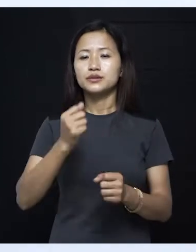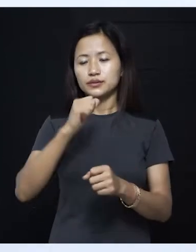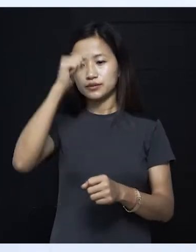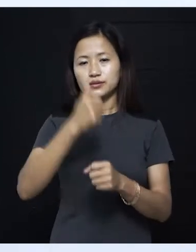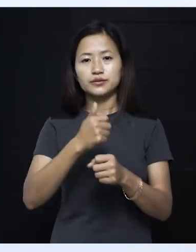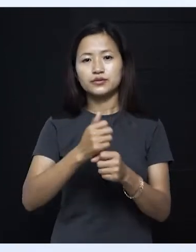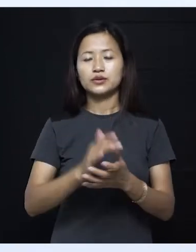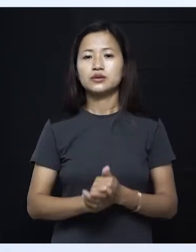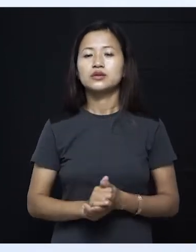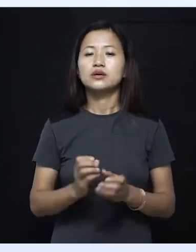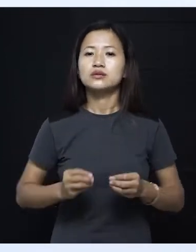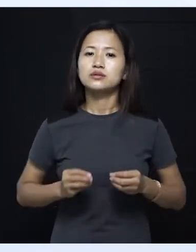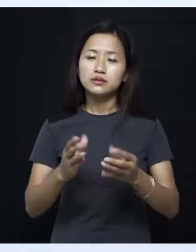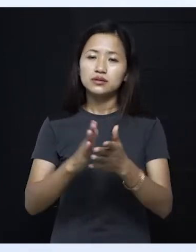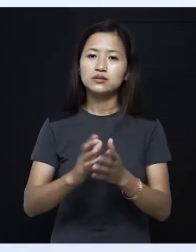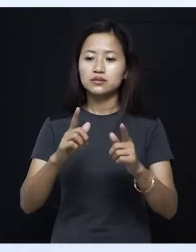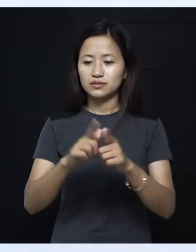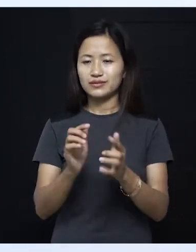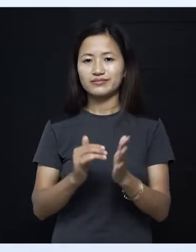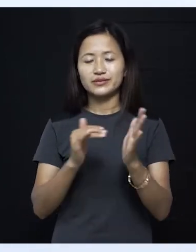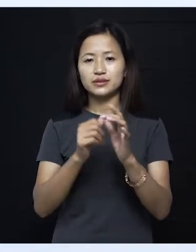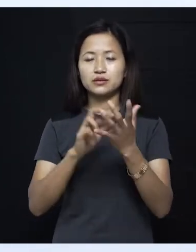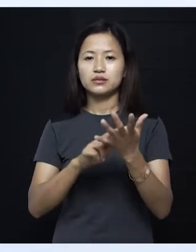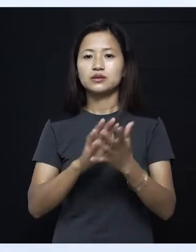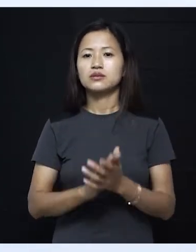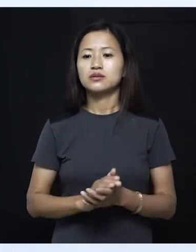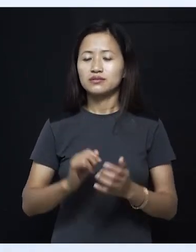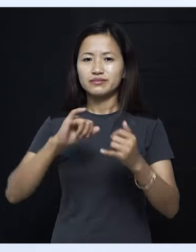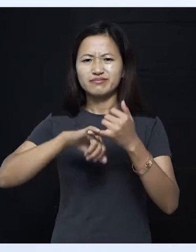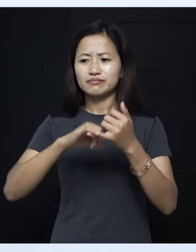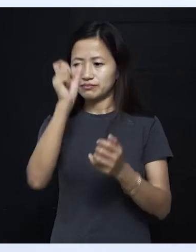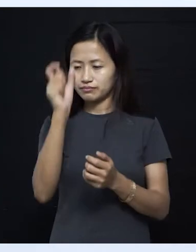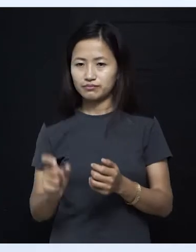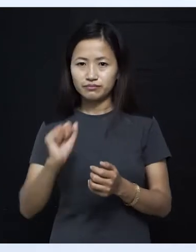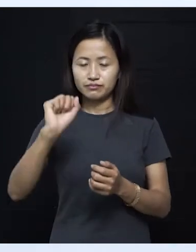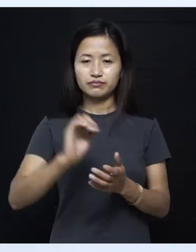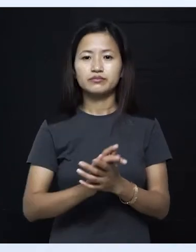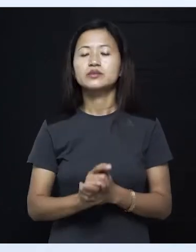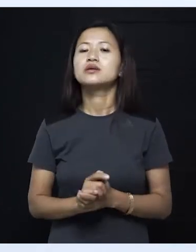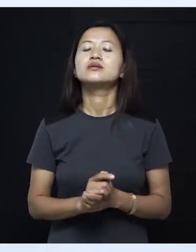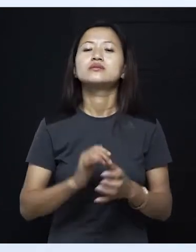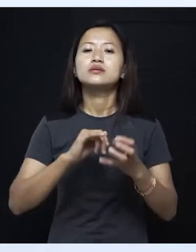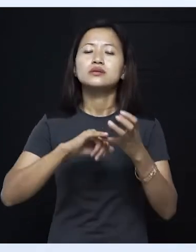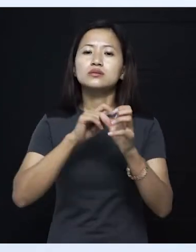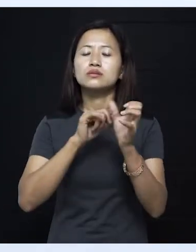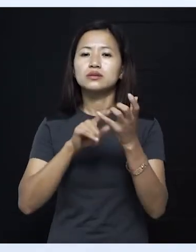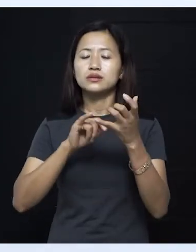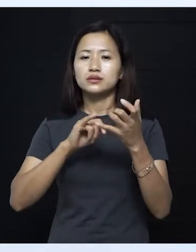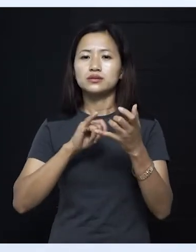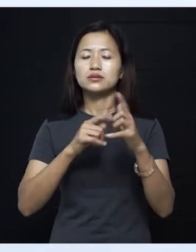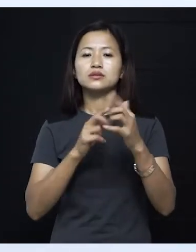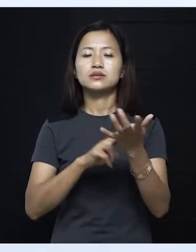they decided to abolish the zamindari system, They decided to abolish or do away with the